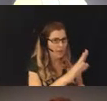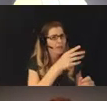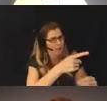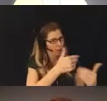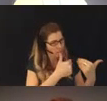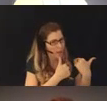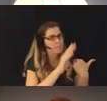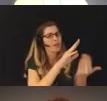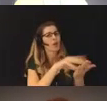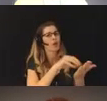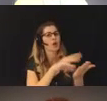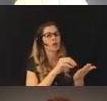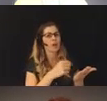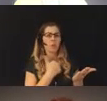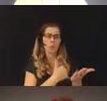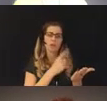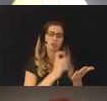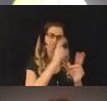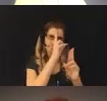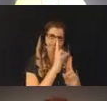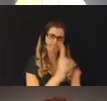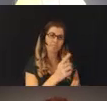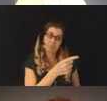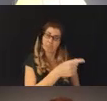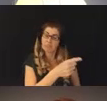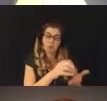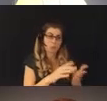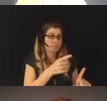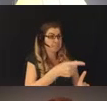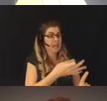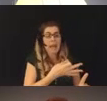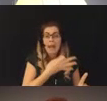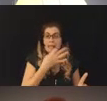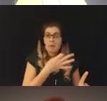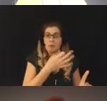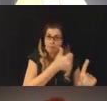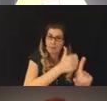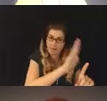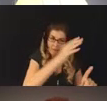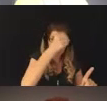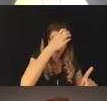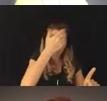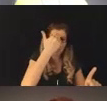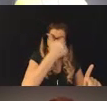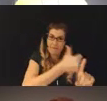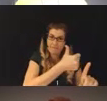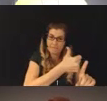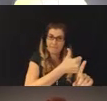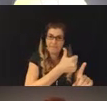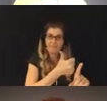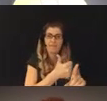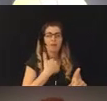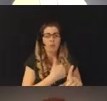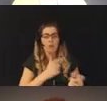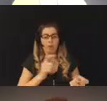important to acknowledge this and treat them as such, right? They are the experts. Using their voices, we may develop a culturally responsive approach where curriculum